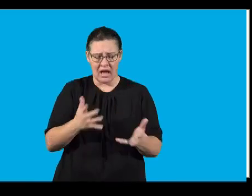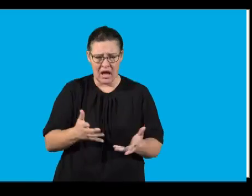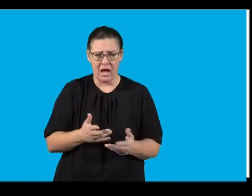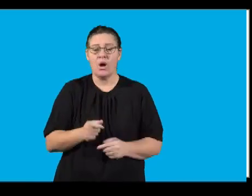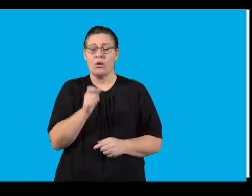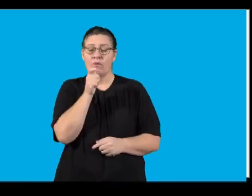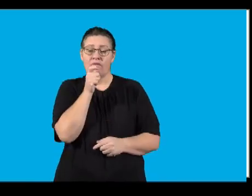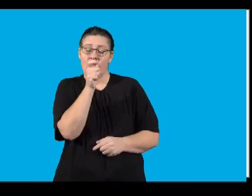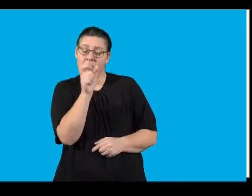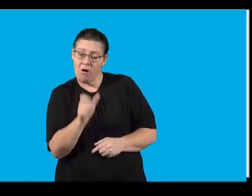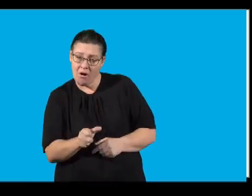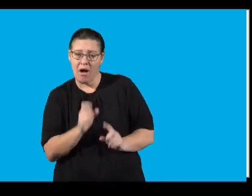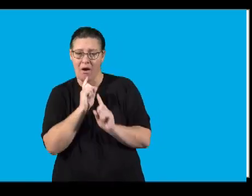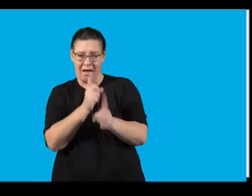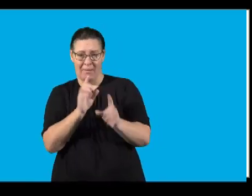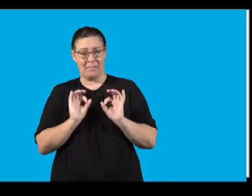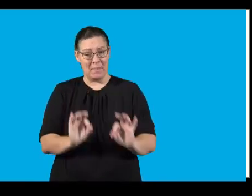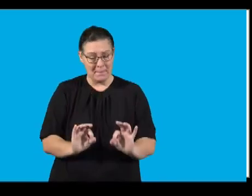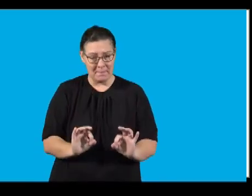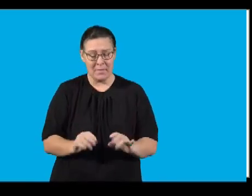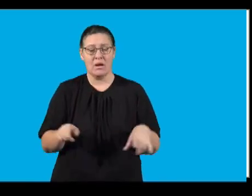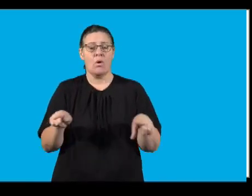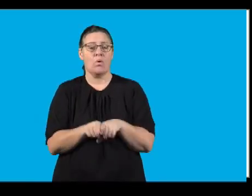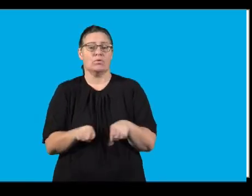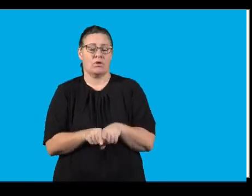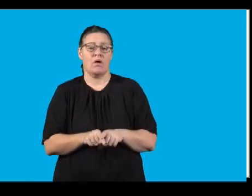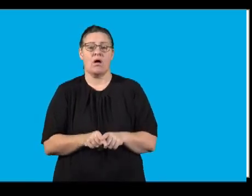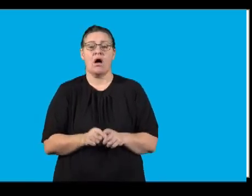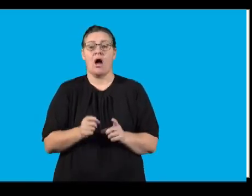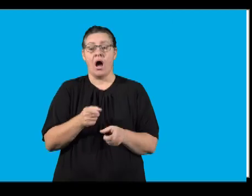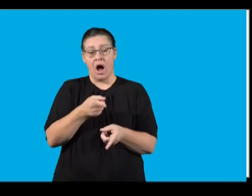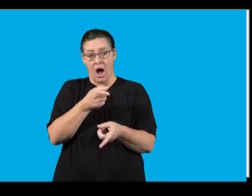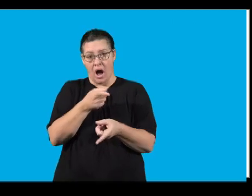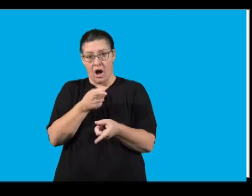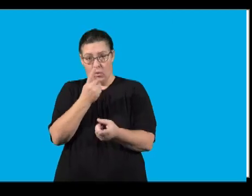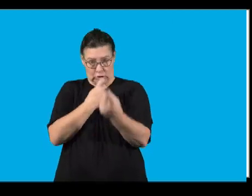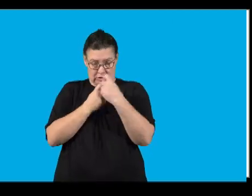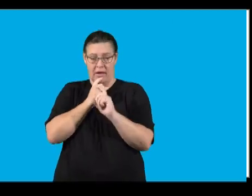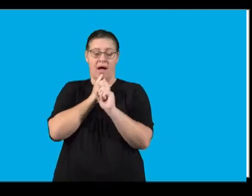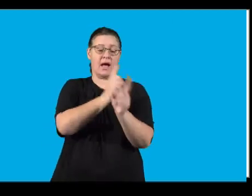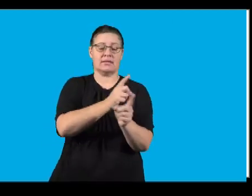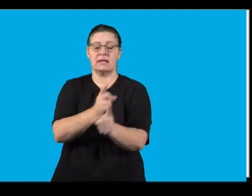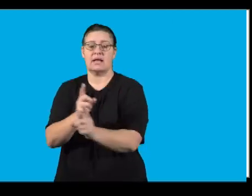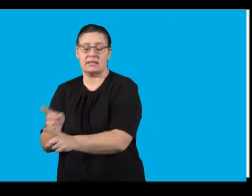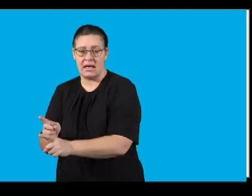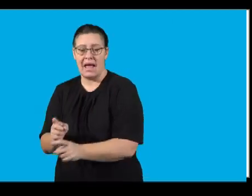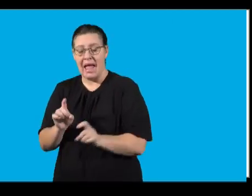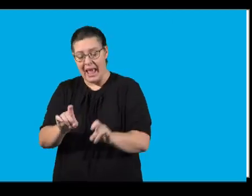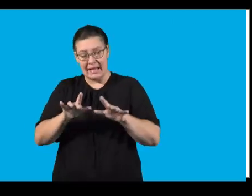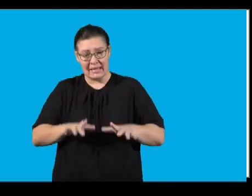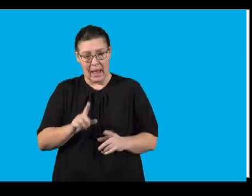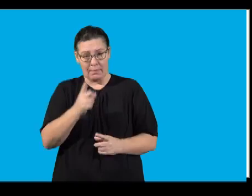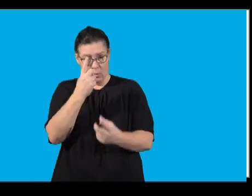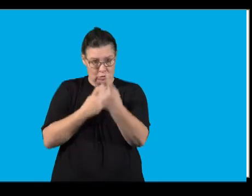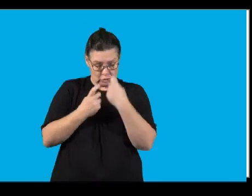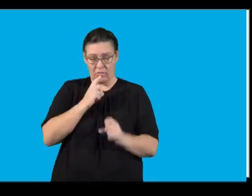correct vocabulary to respond to literature questions, as well as answering questions and understanding exam questions,